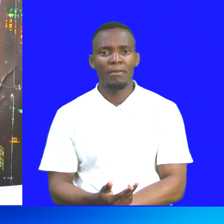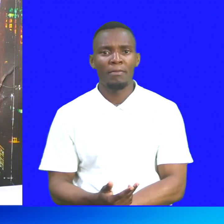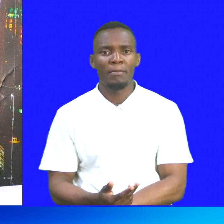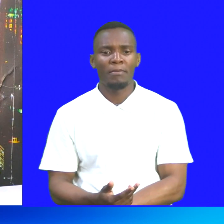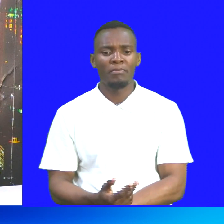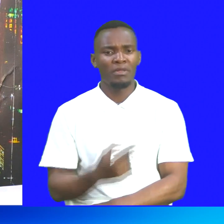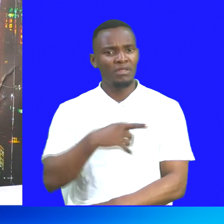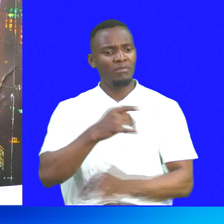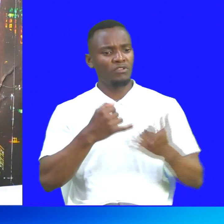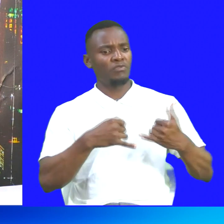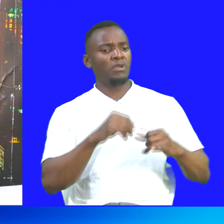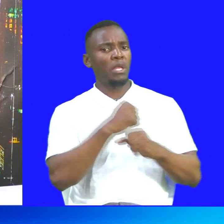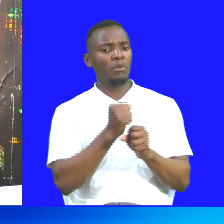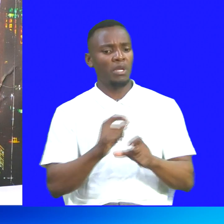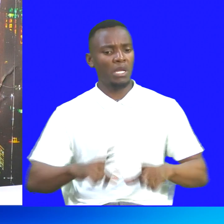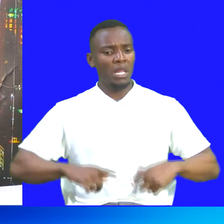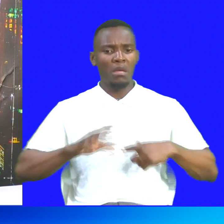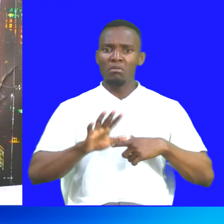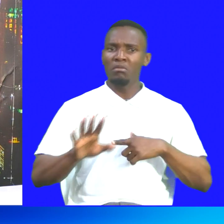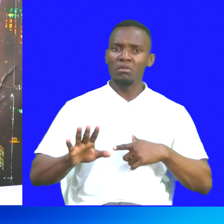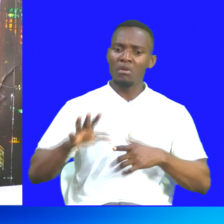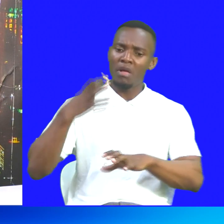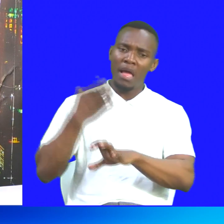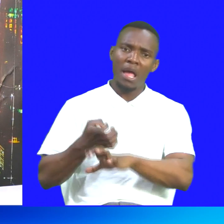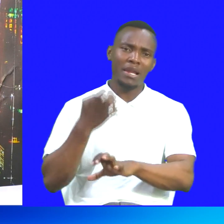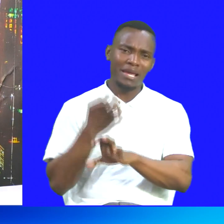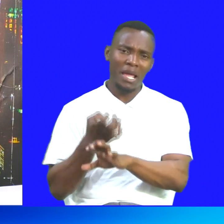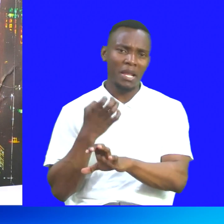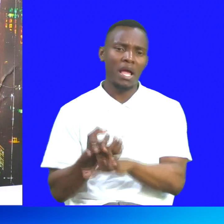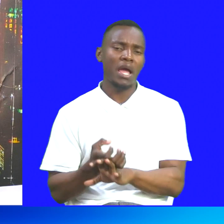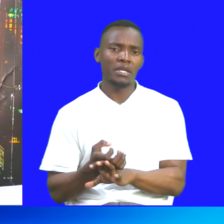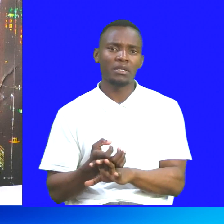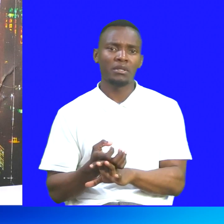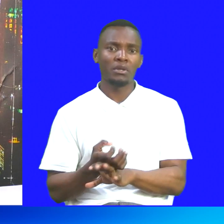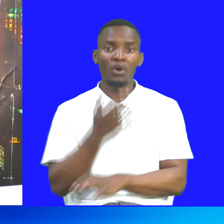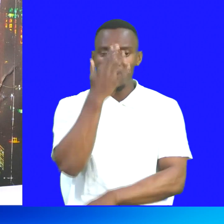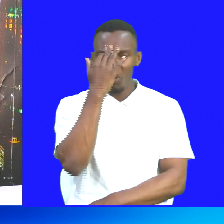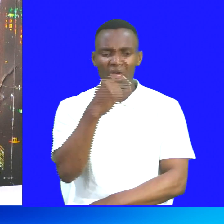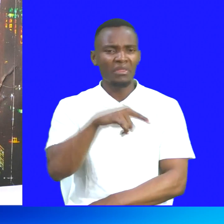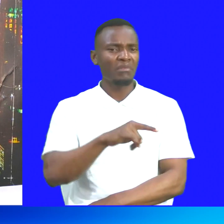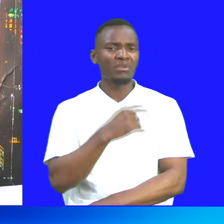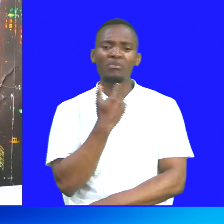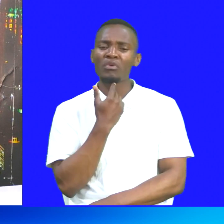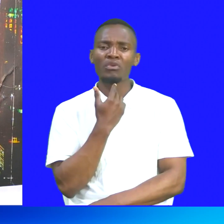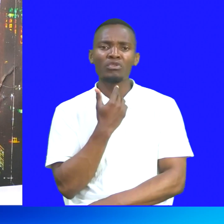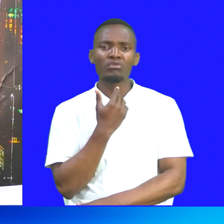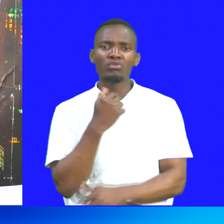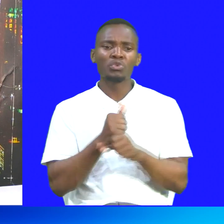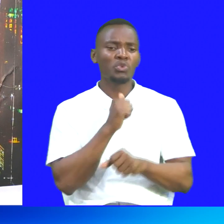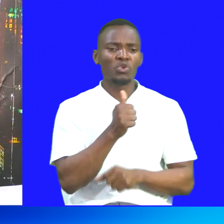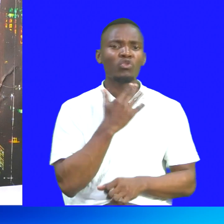They try to make their lives as complicated as possible as they do not wish to continue working